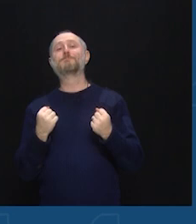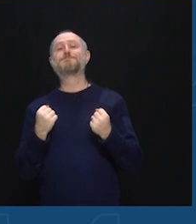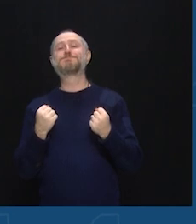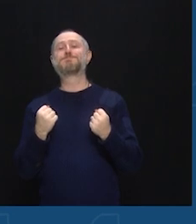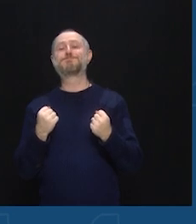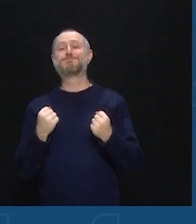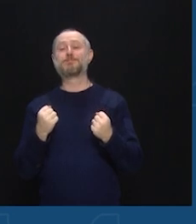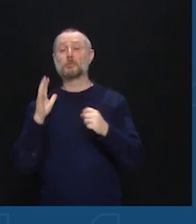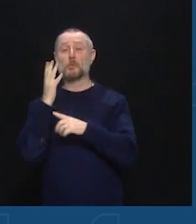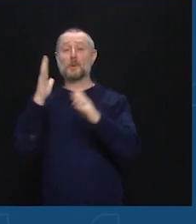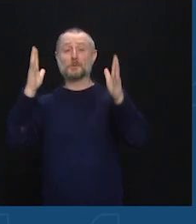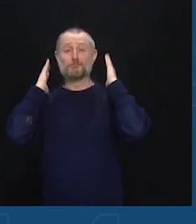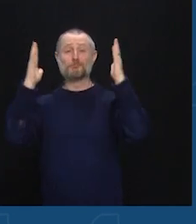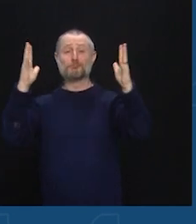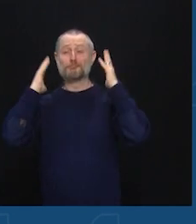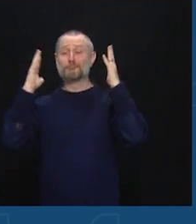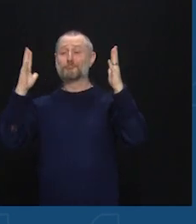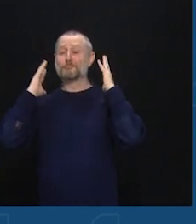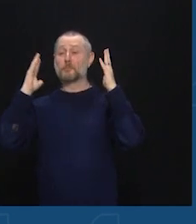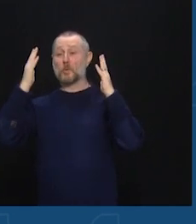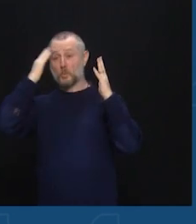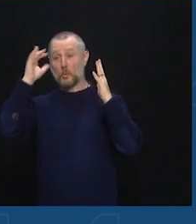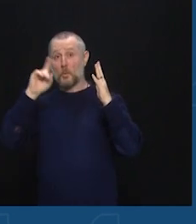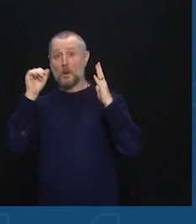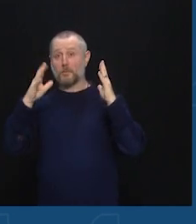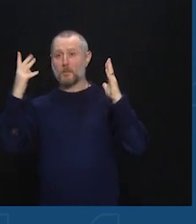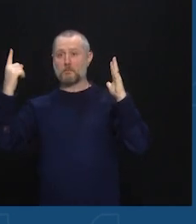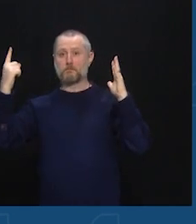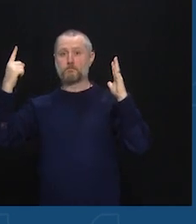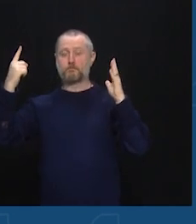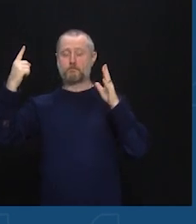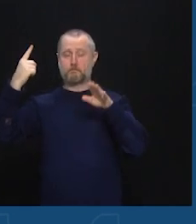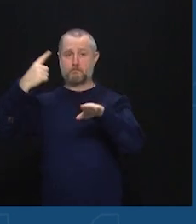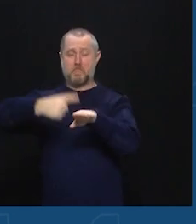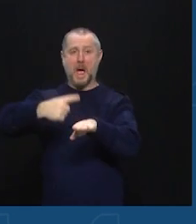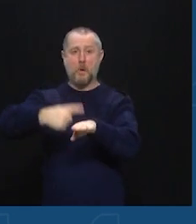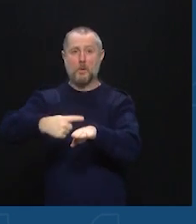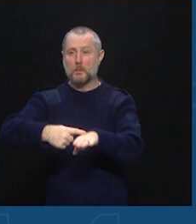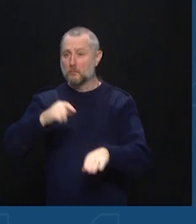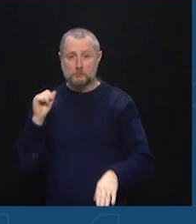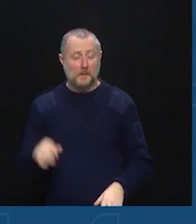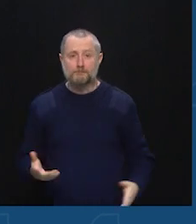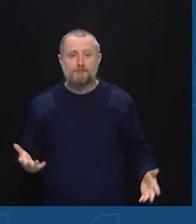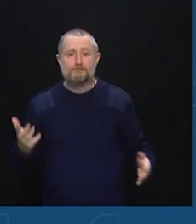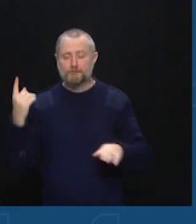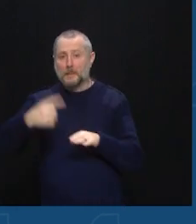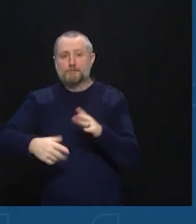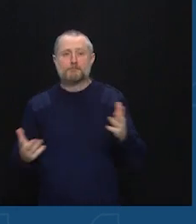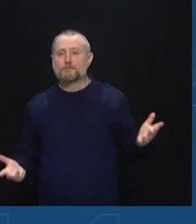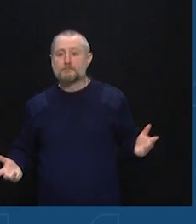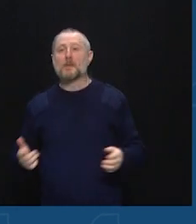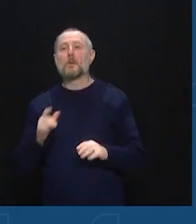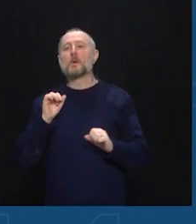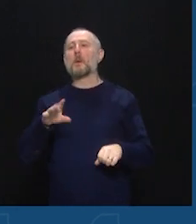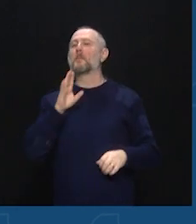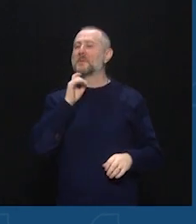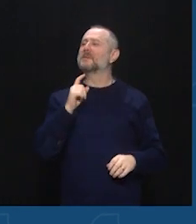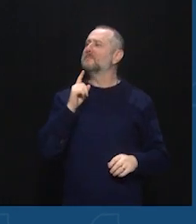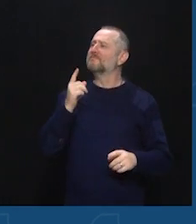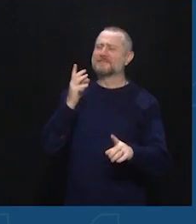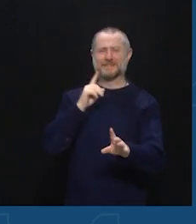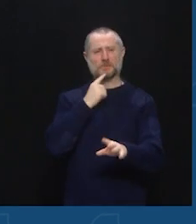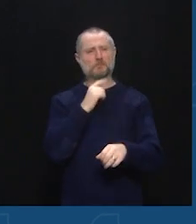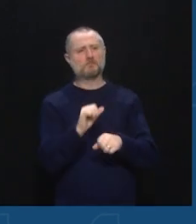are at risk of having a tree limb coated with ice falling on your vehicle and creating a very